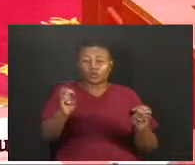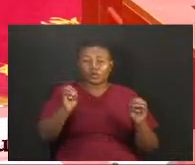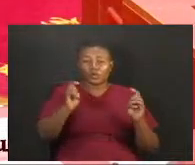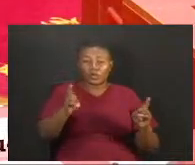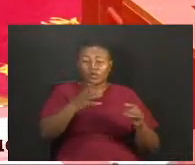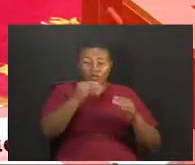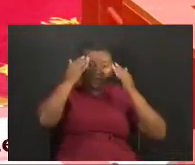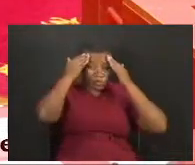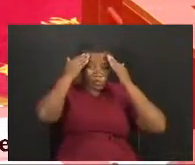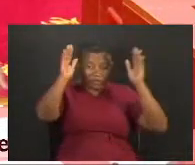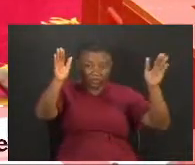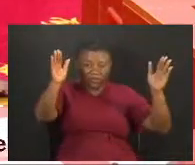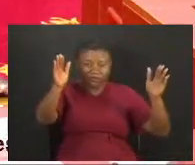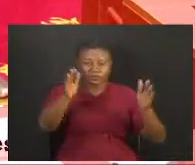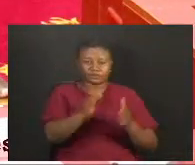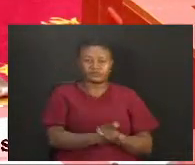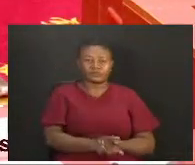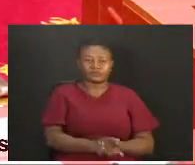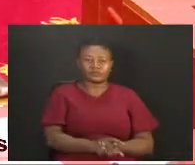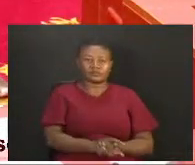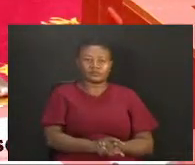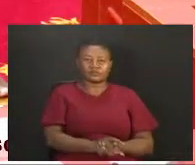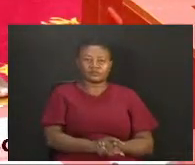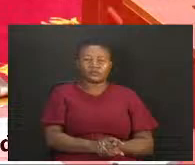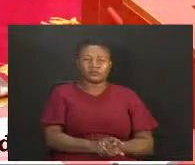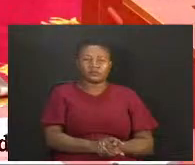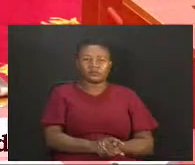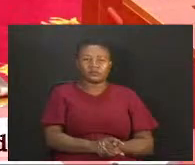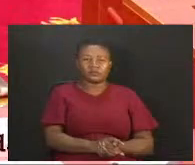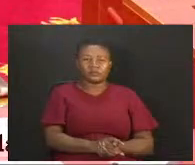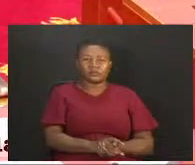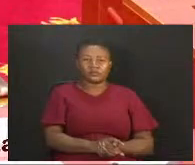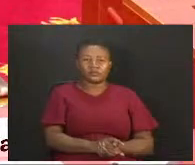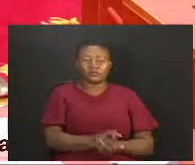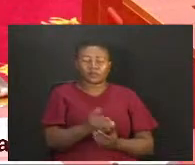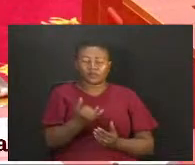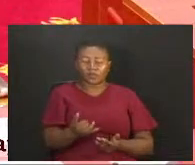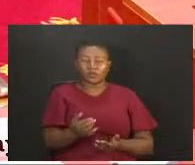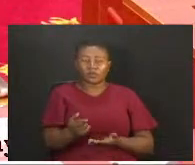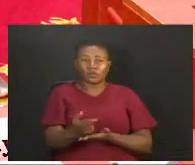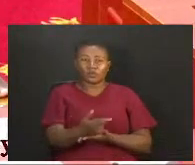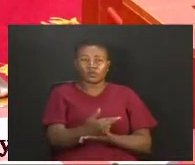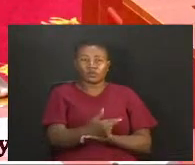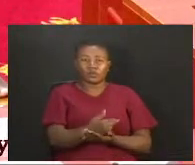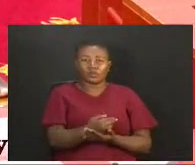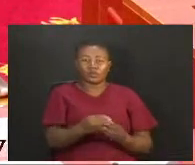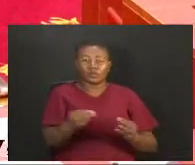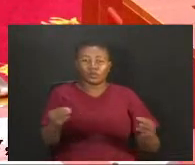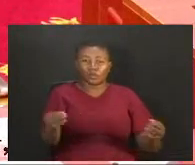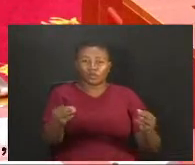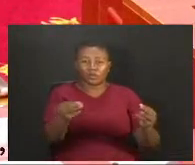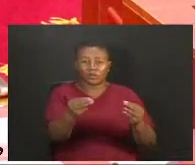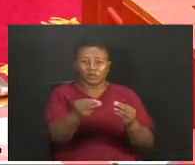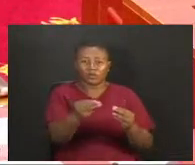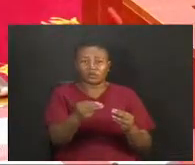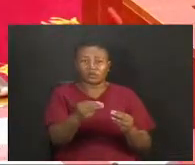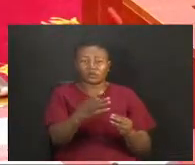awareness. Mr. Speaker, I now take you to revenue mobilization and resource allocation.